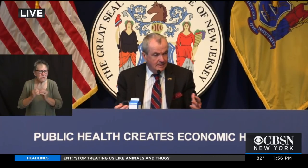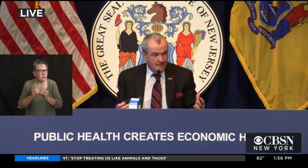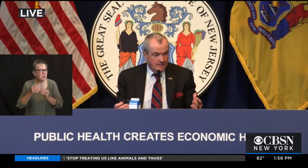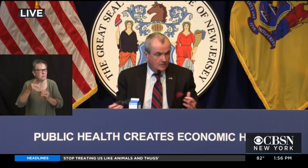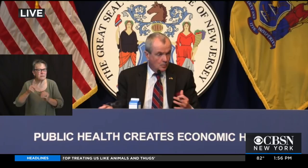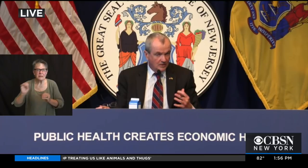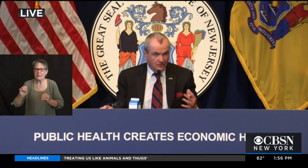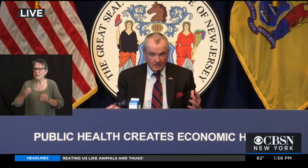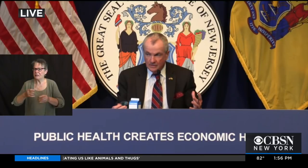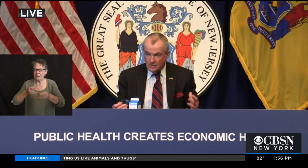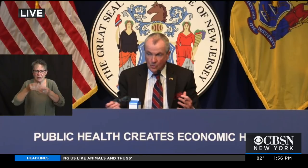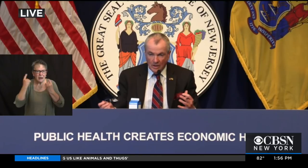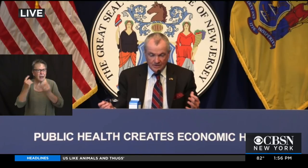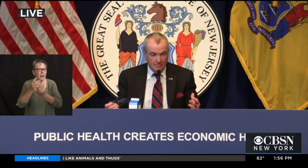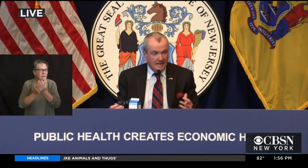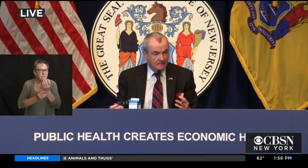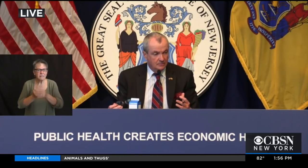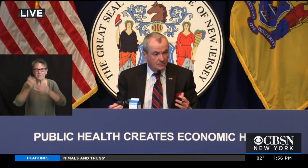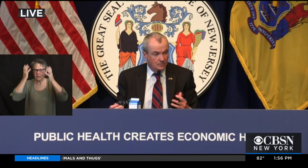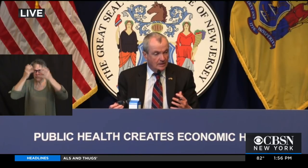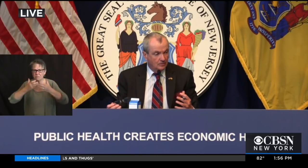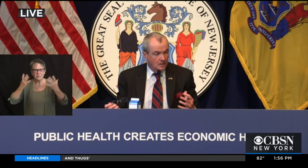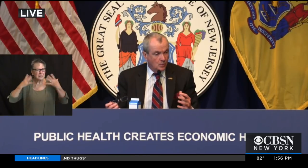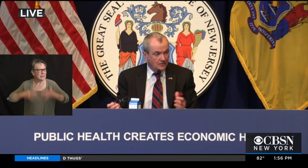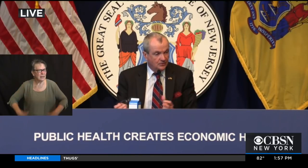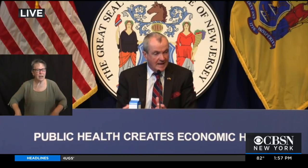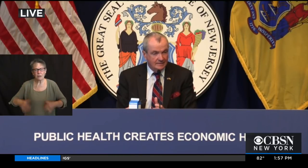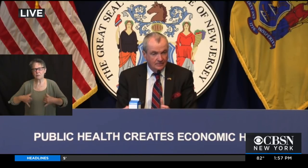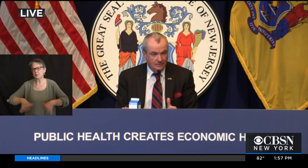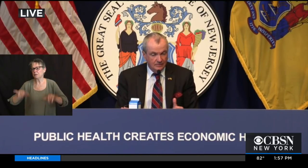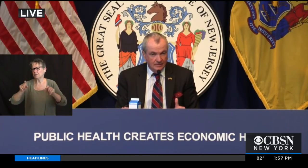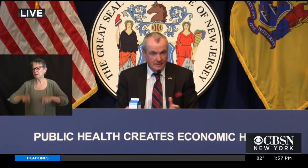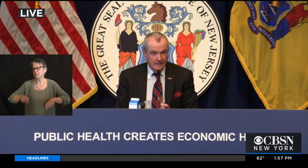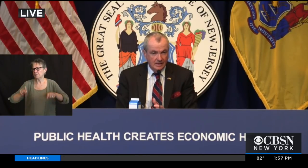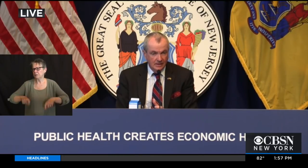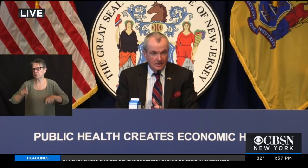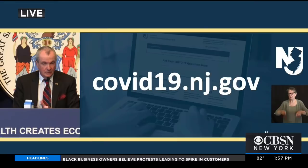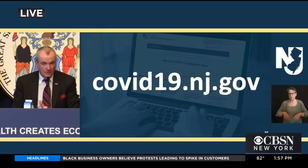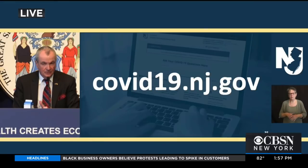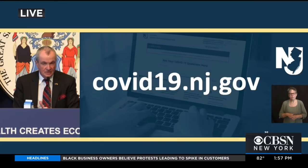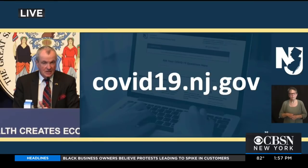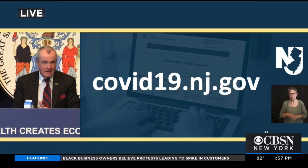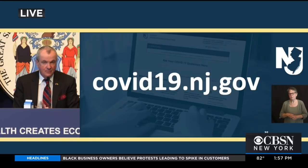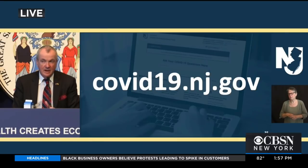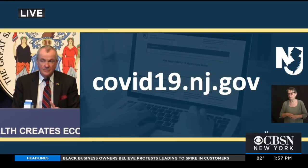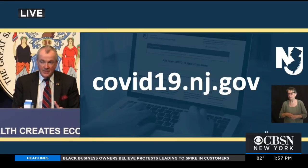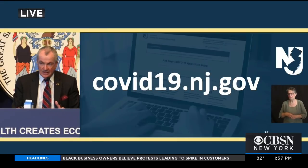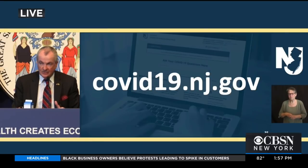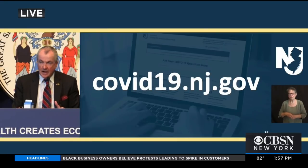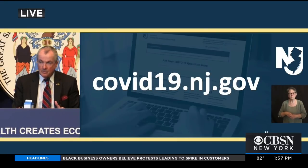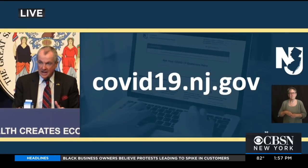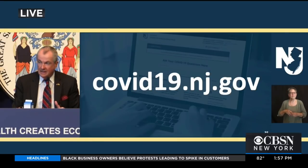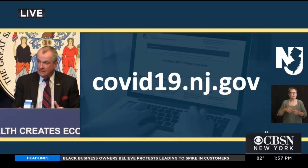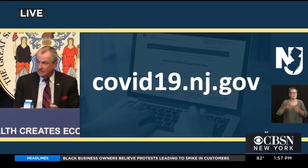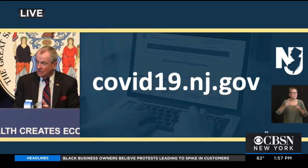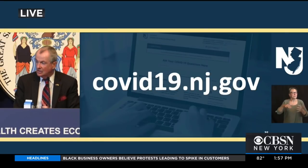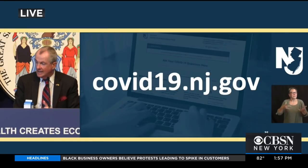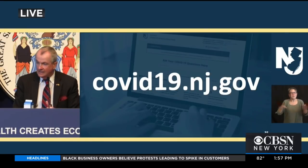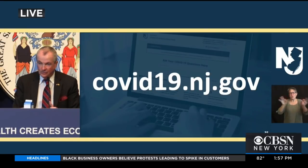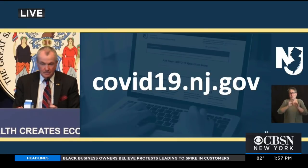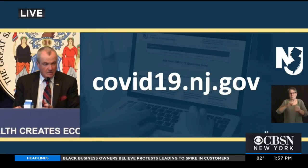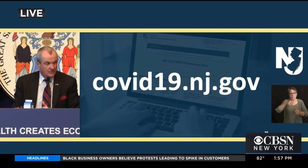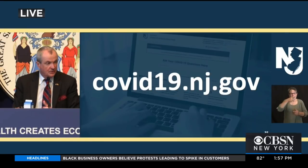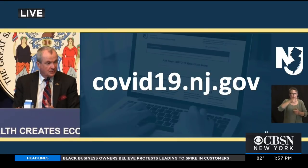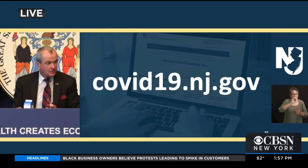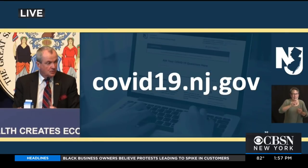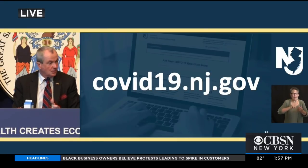PPE, what's, you all debate regularly, what's the time frame for that stockpile look